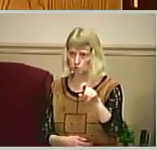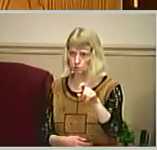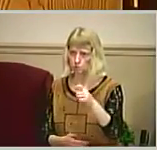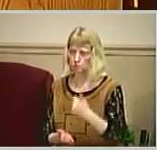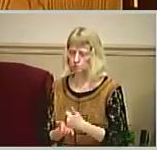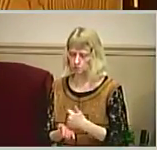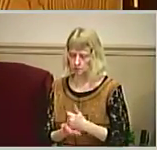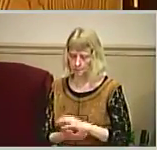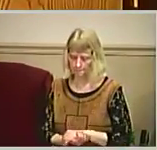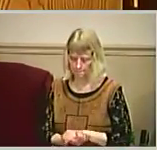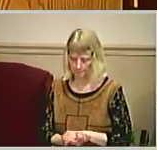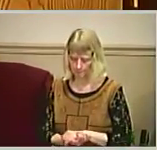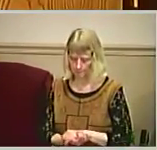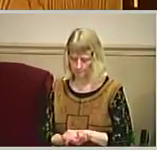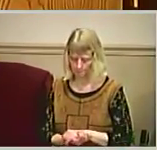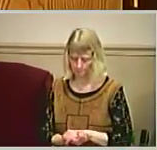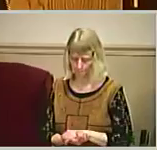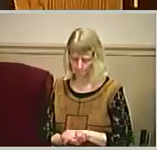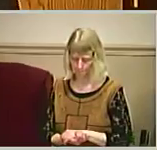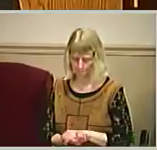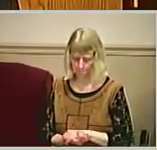Amen.